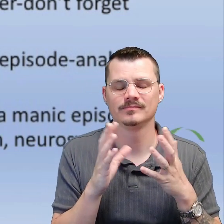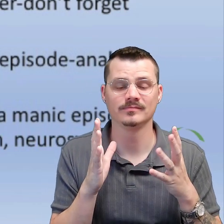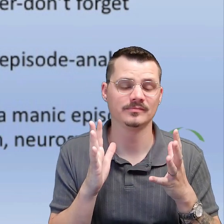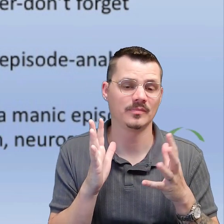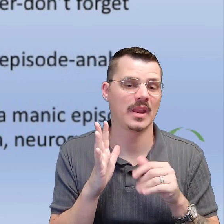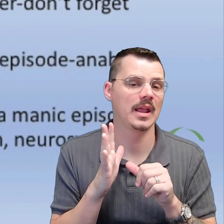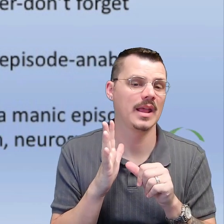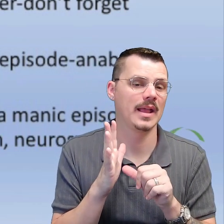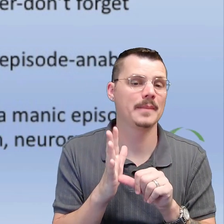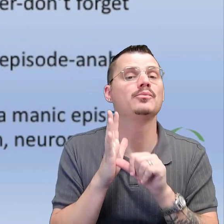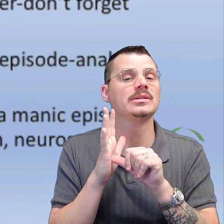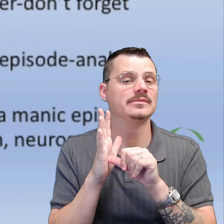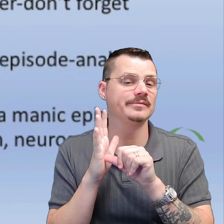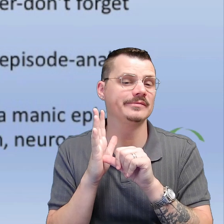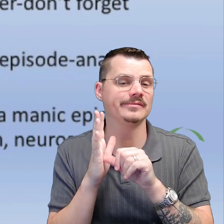impressive